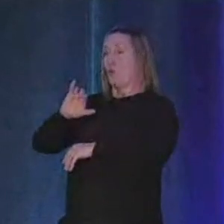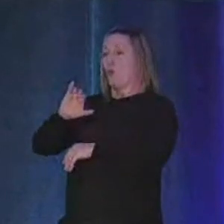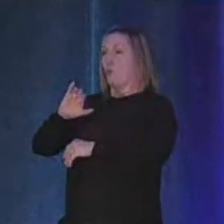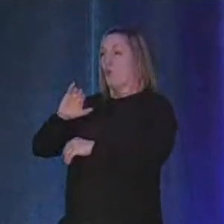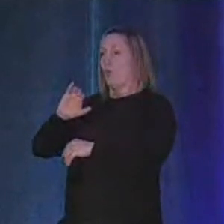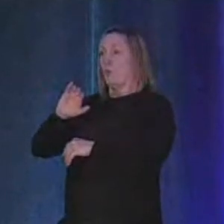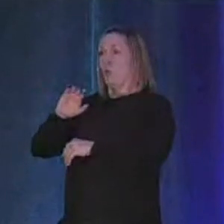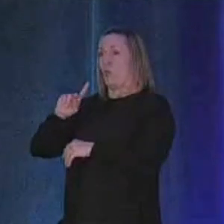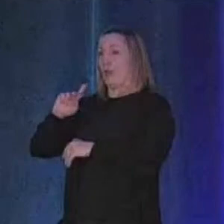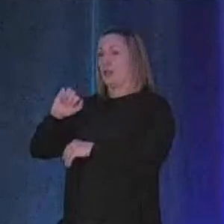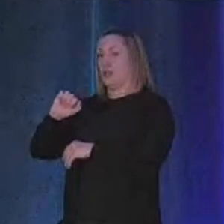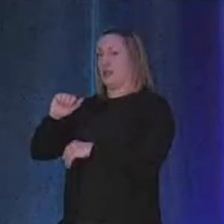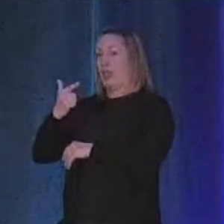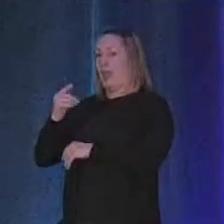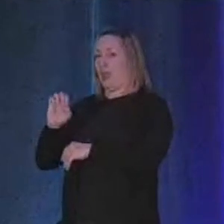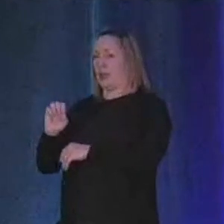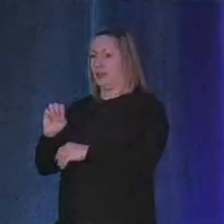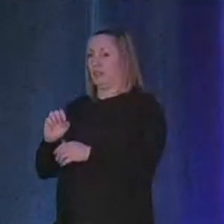guidelines.